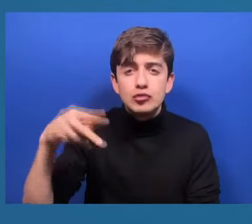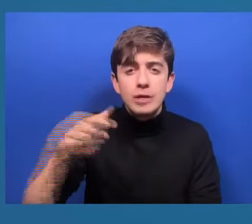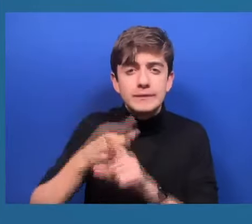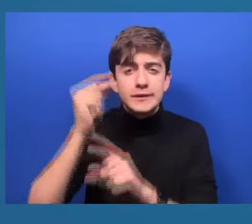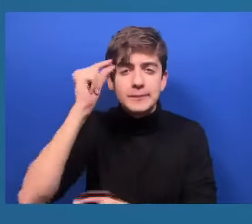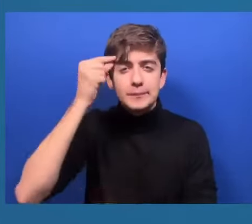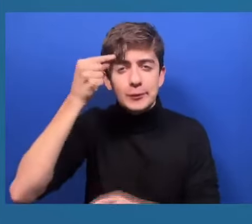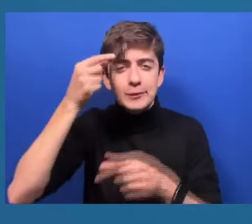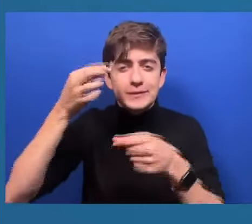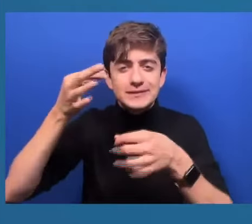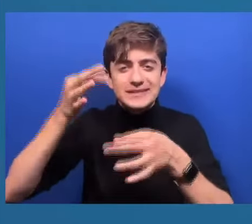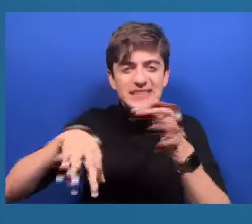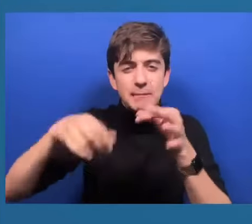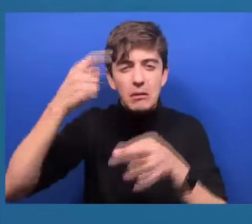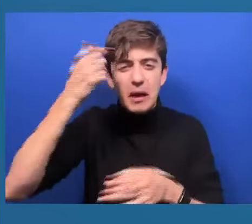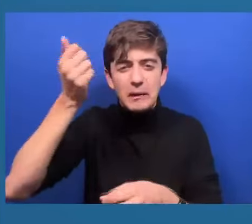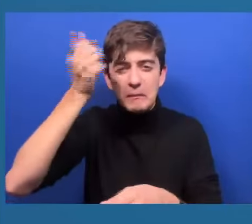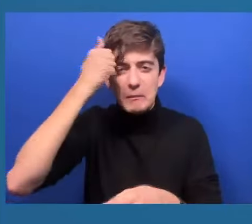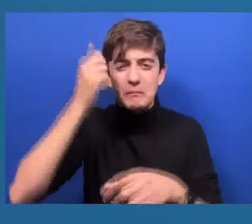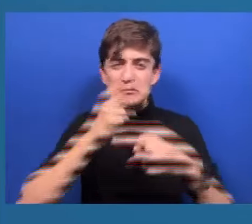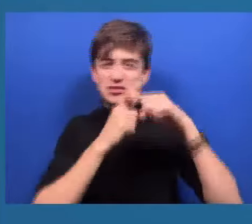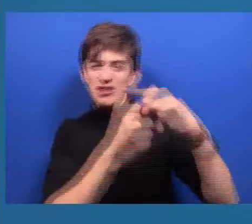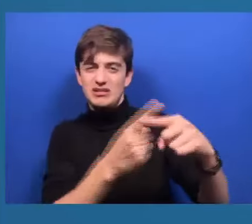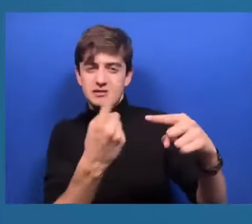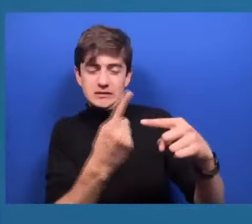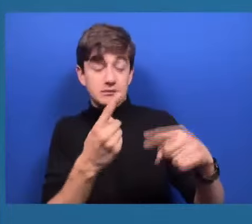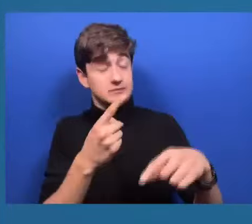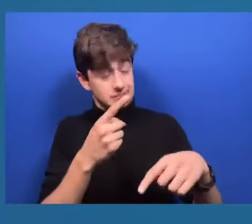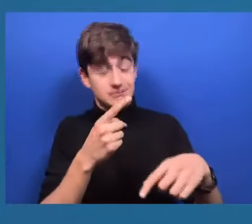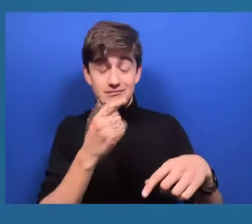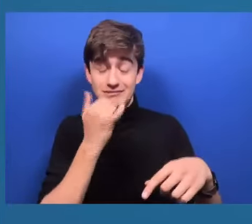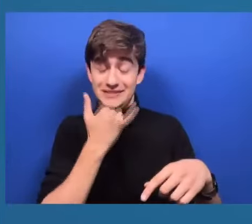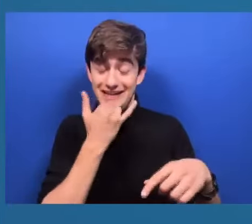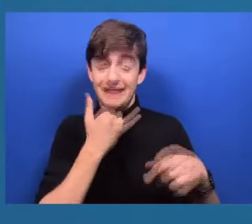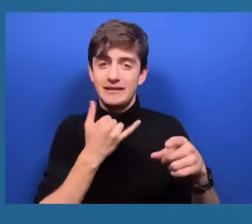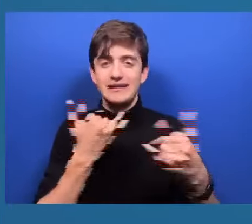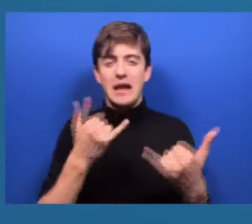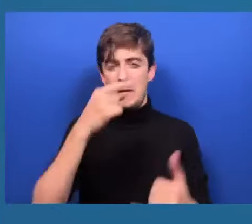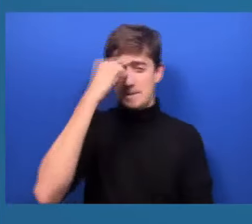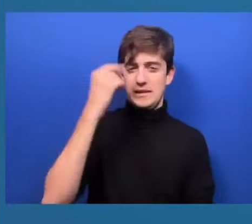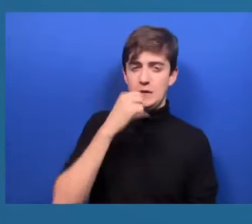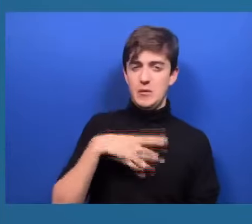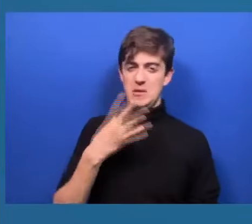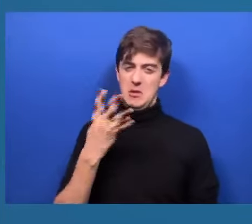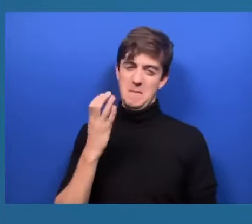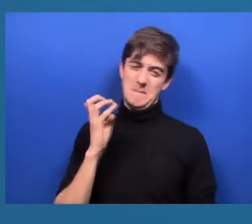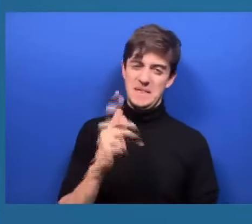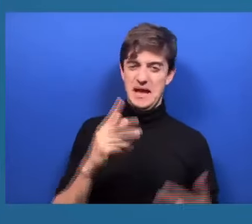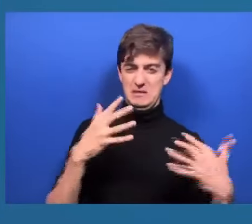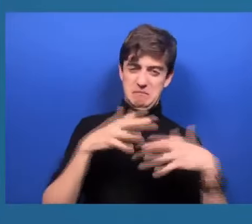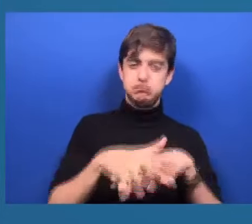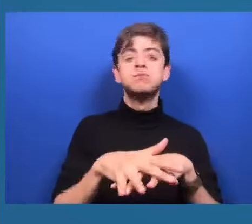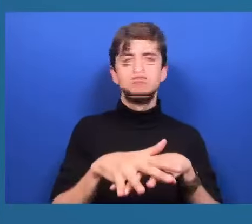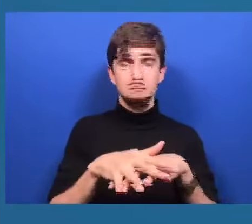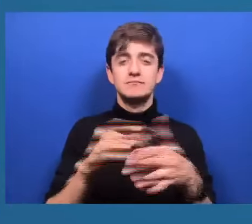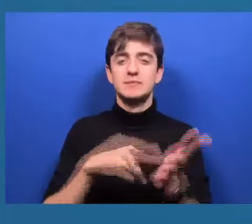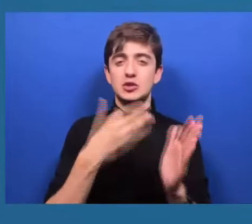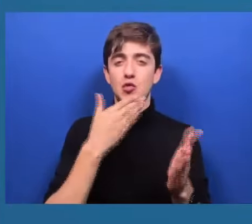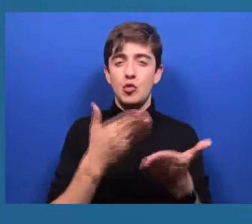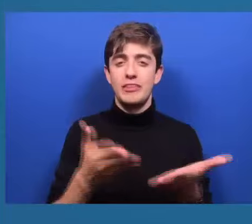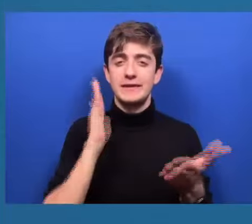shouldn't have gone after. But black women are back on the field now, and only good things happen when black women are on the field.